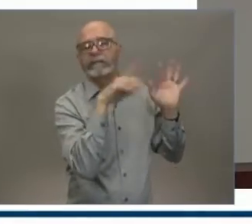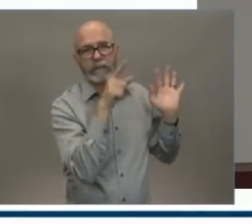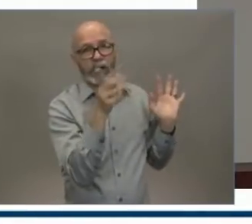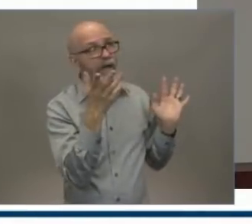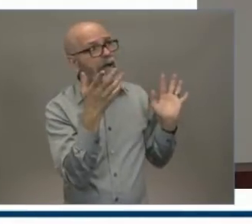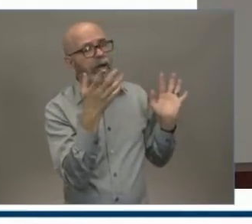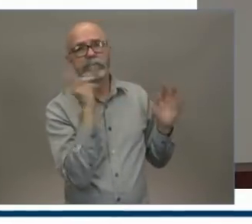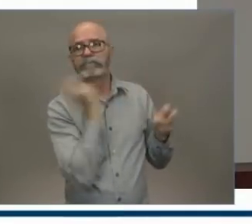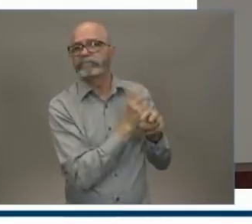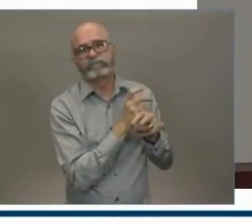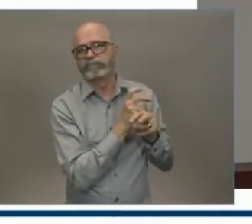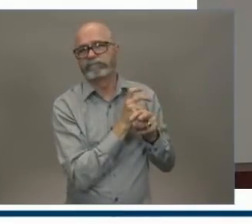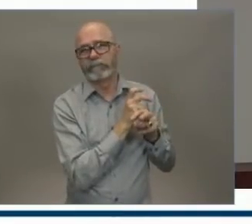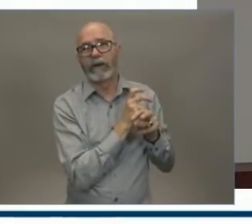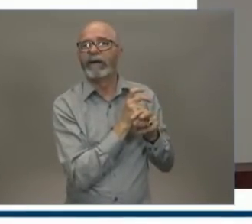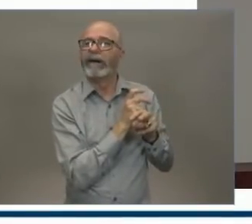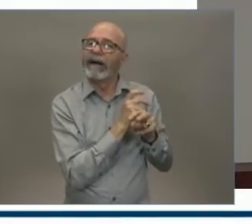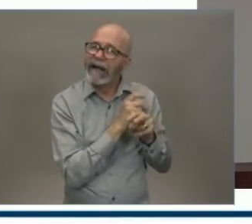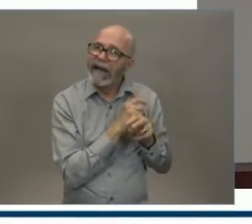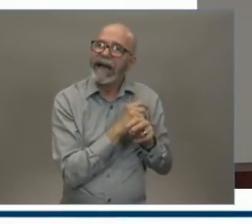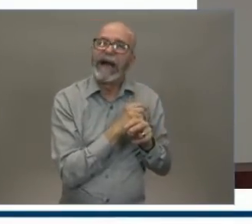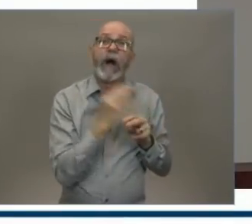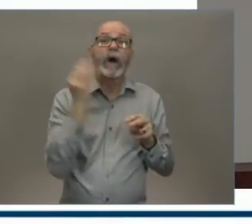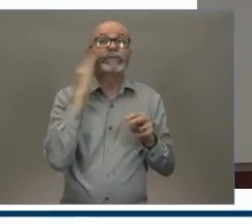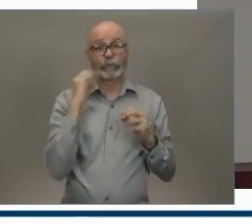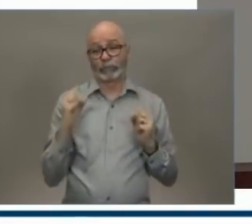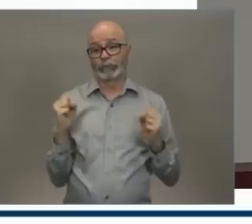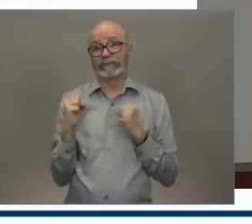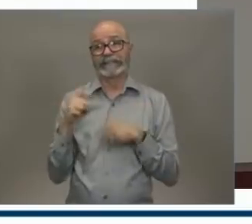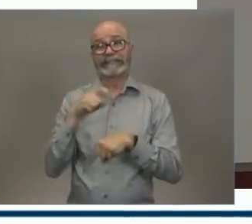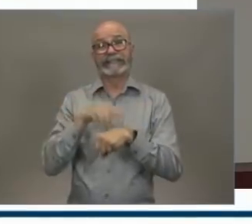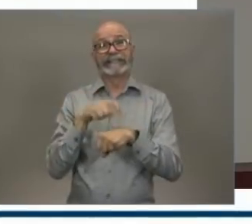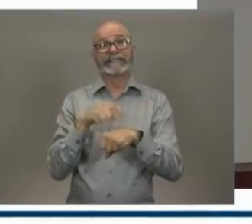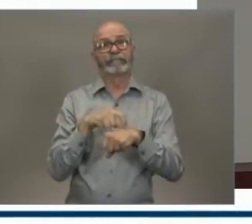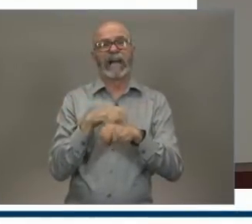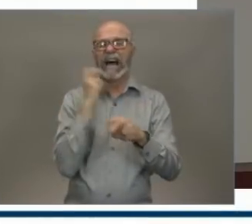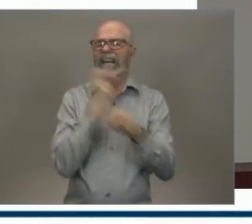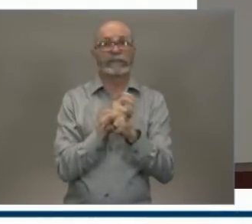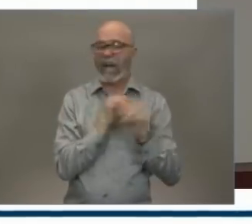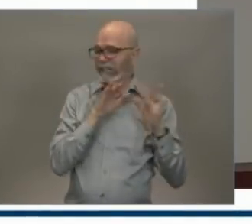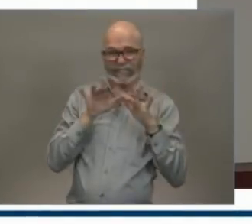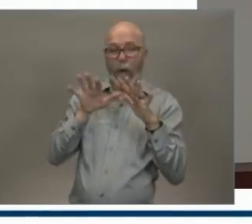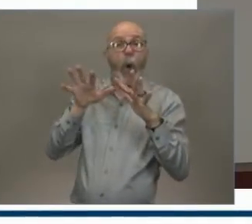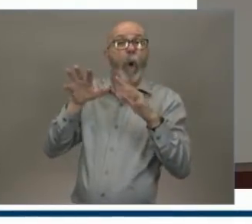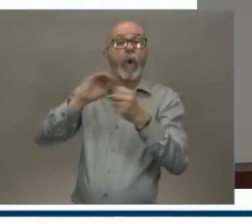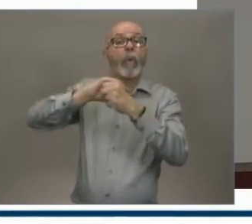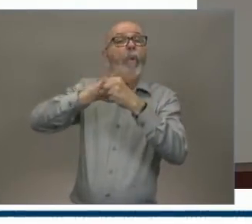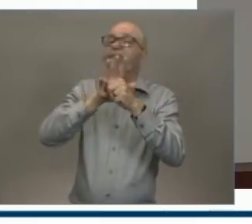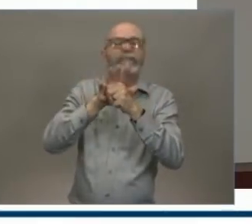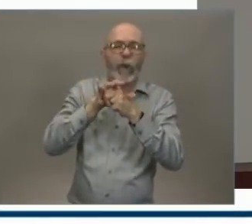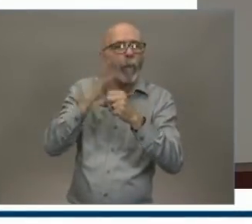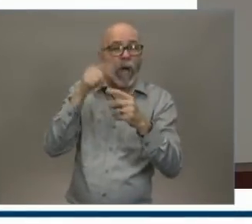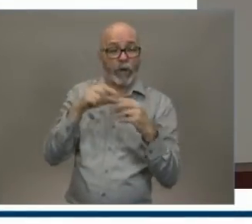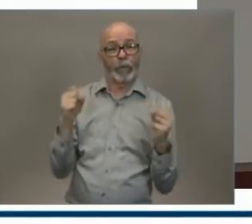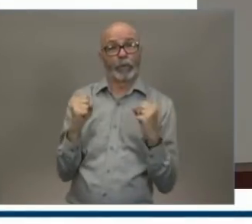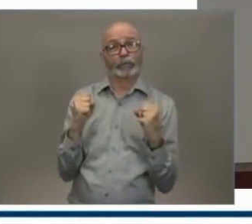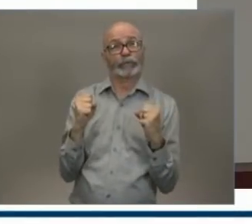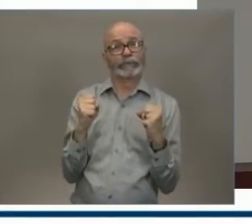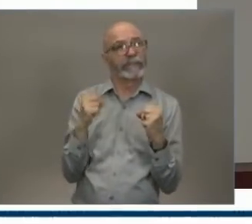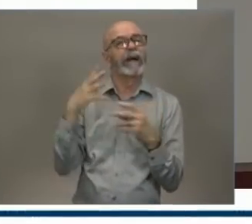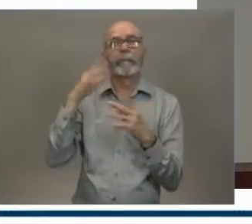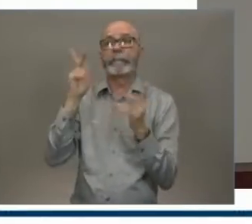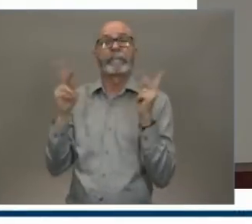are the hardest for COVID control, as this is when we spend the majority of time indoors. We know every winter is a hard time